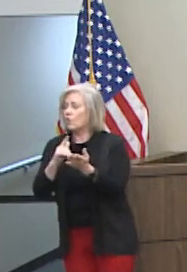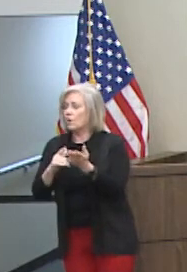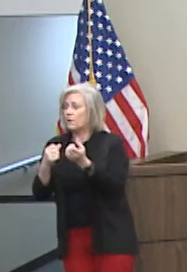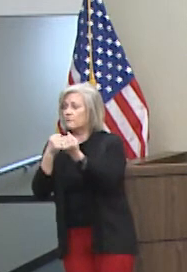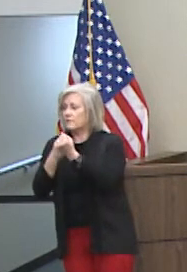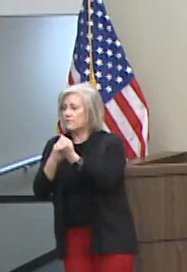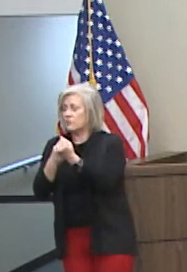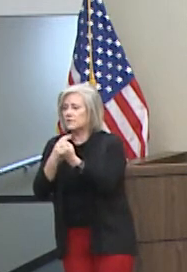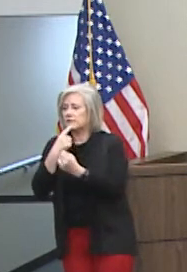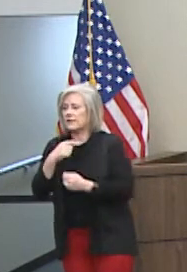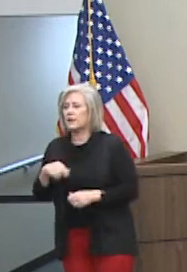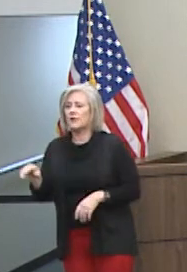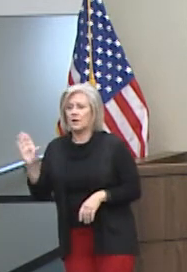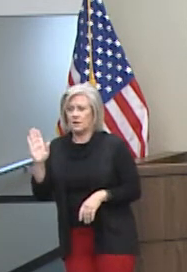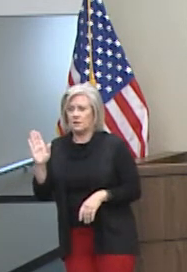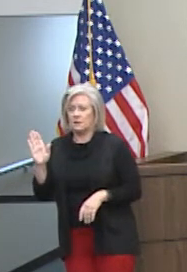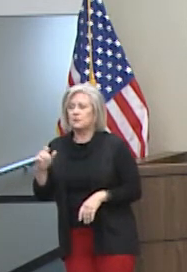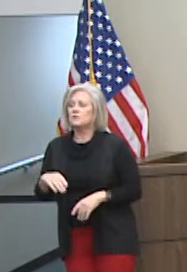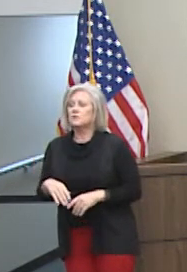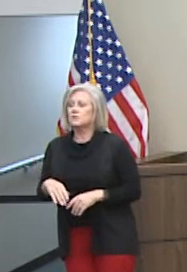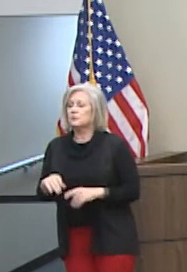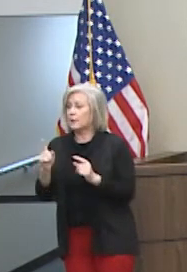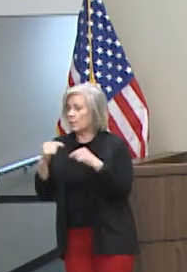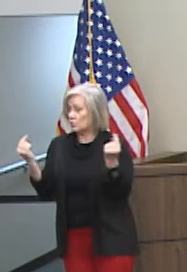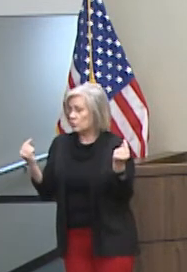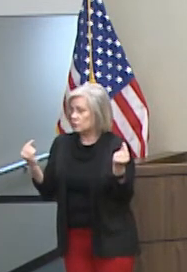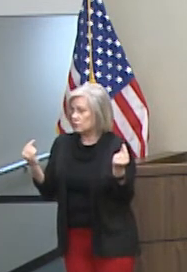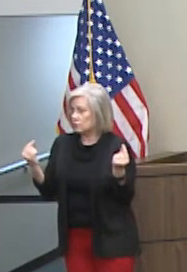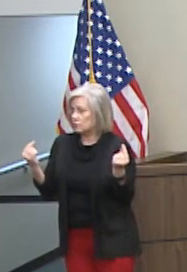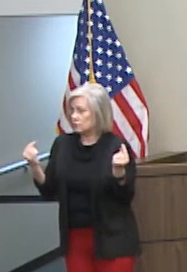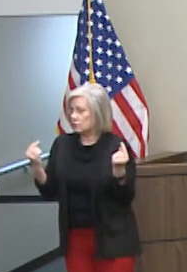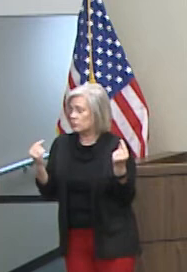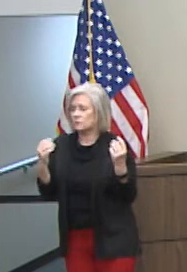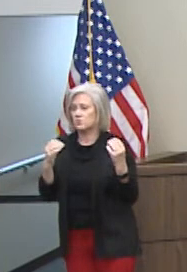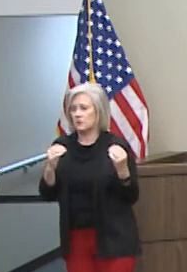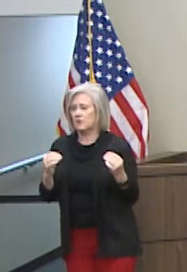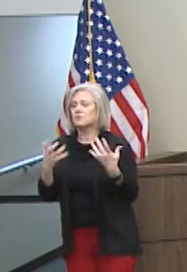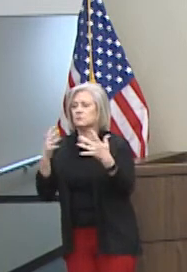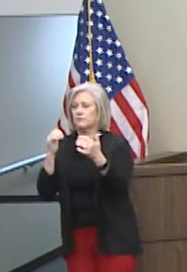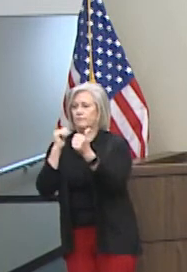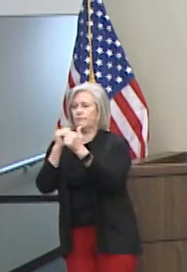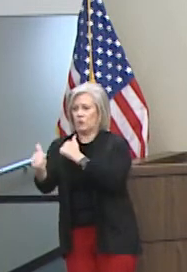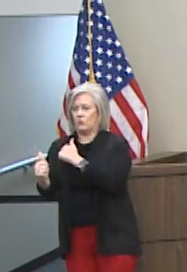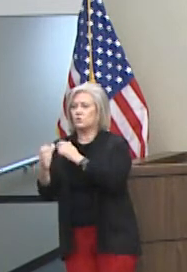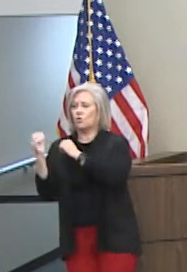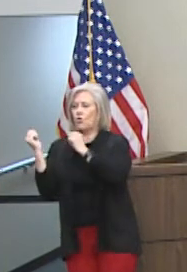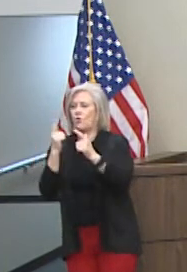by saying aye. Aye. All those opposed? Okay, motion carries unanimously.